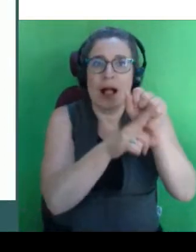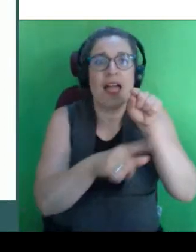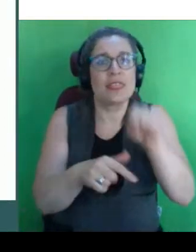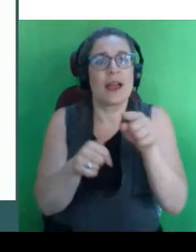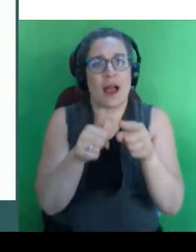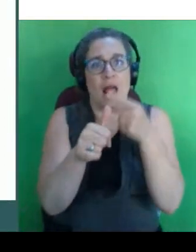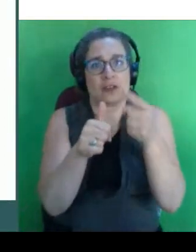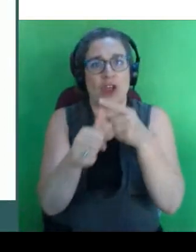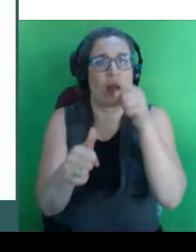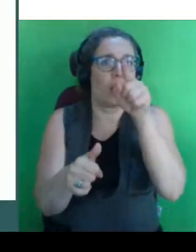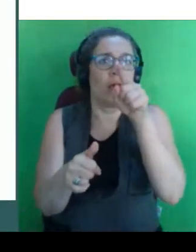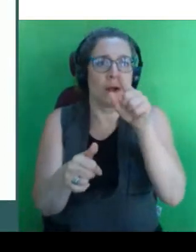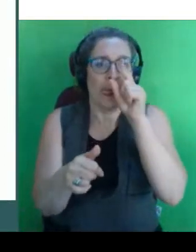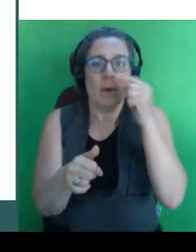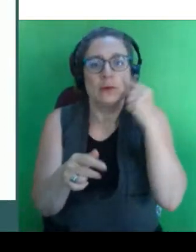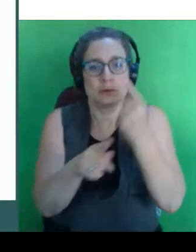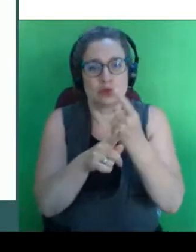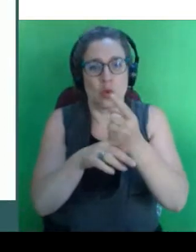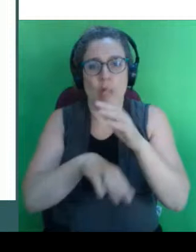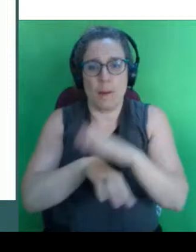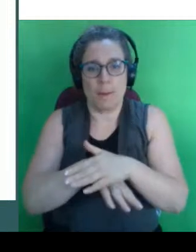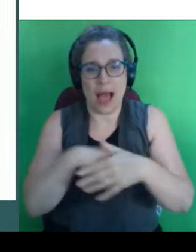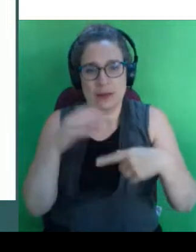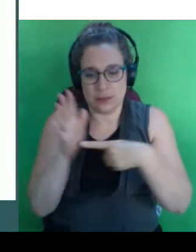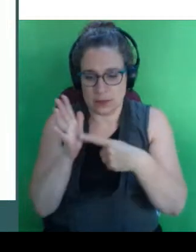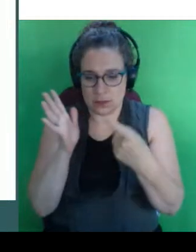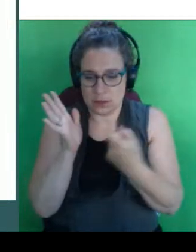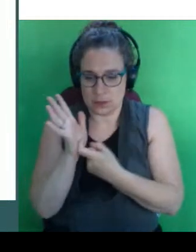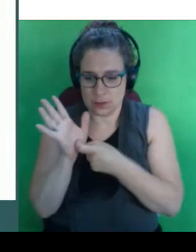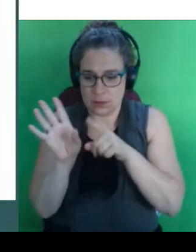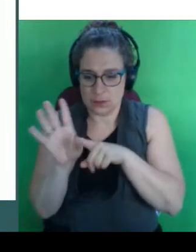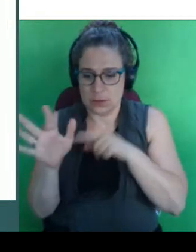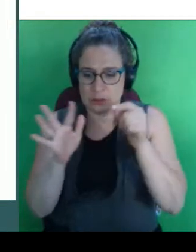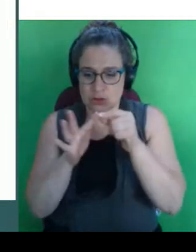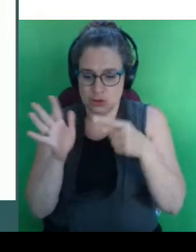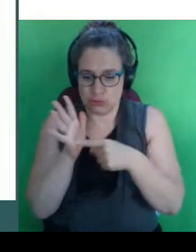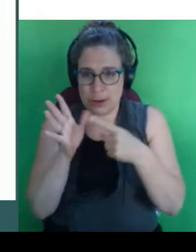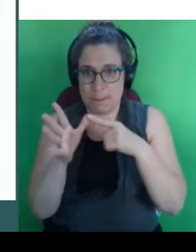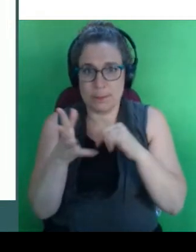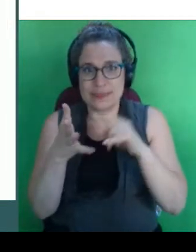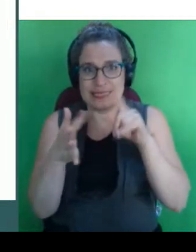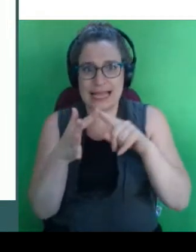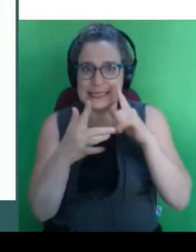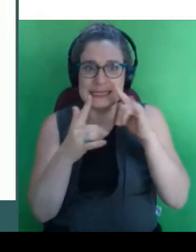about tryptase testing, which is really aimed at looking at has